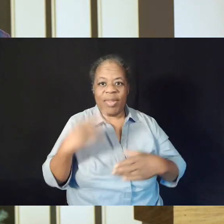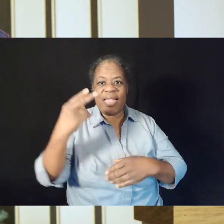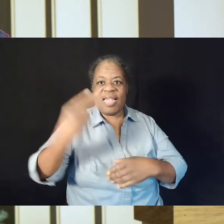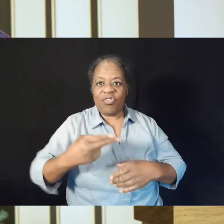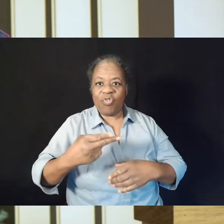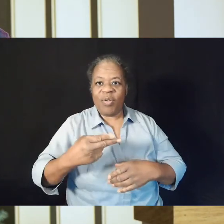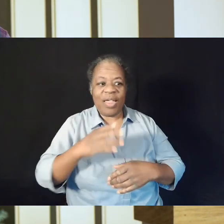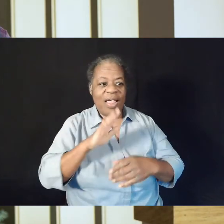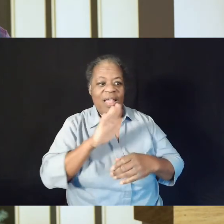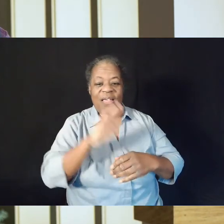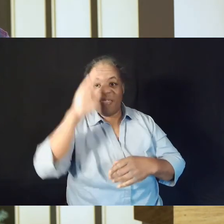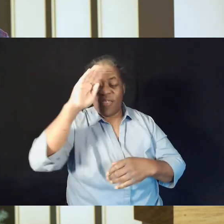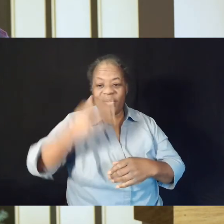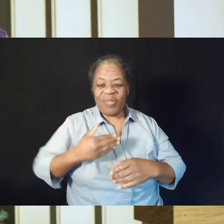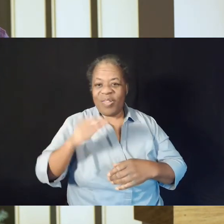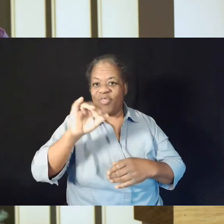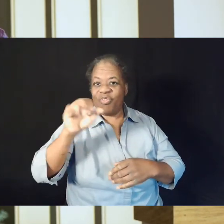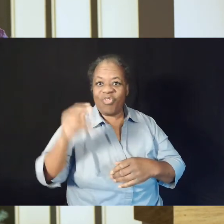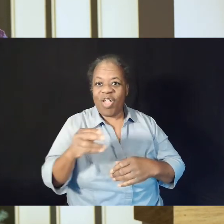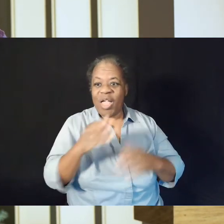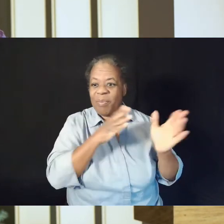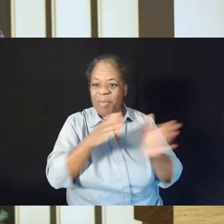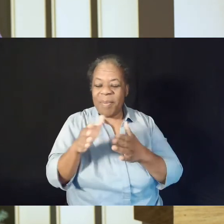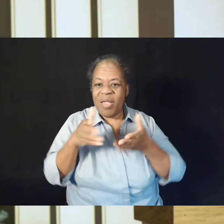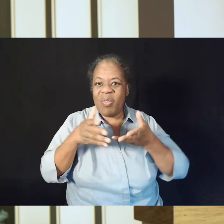John prepared the way for Jesus.